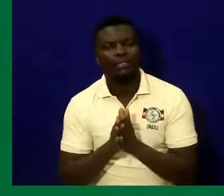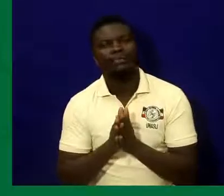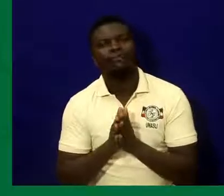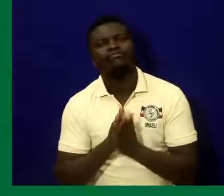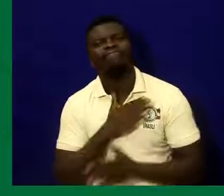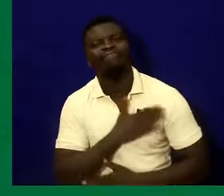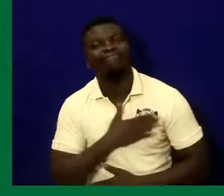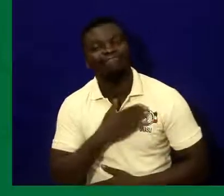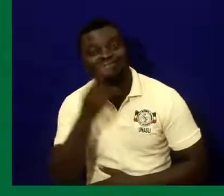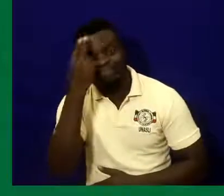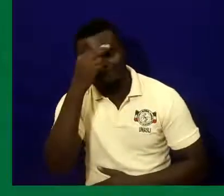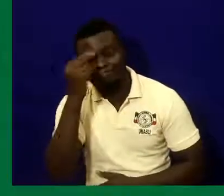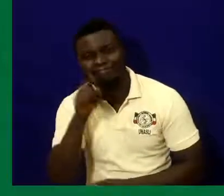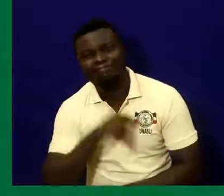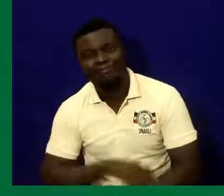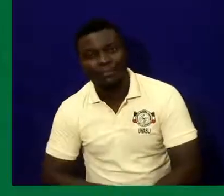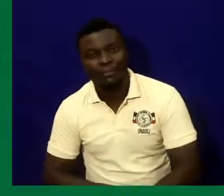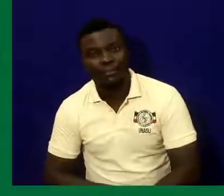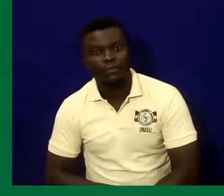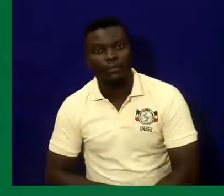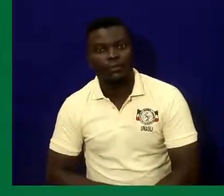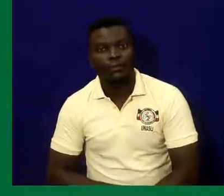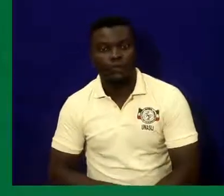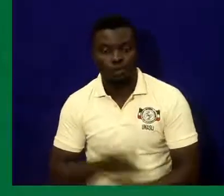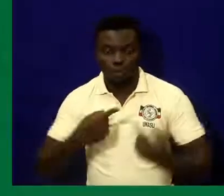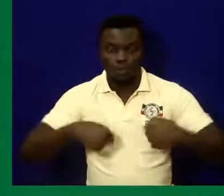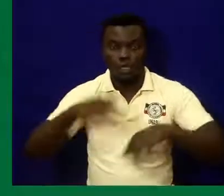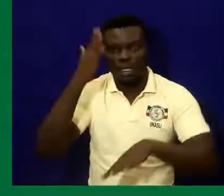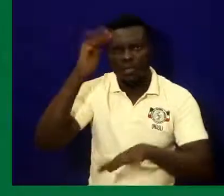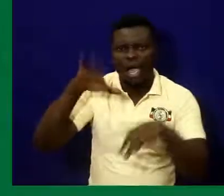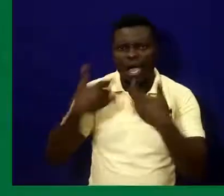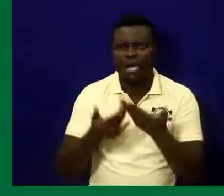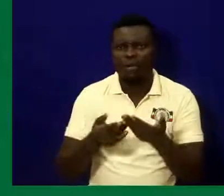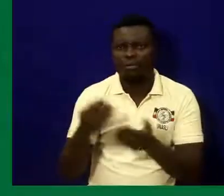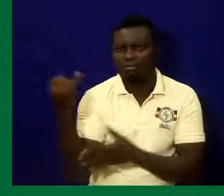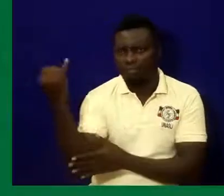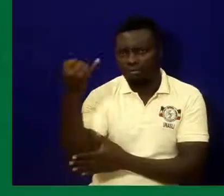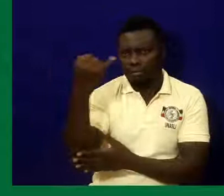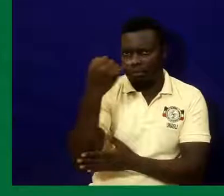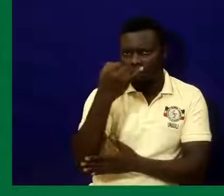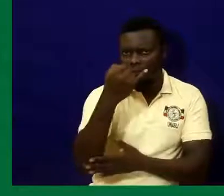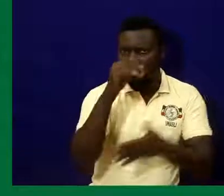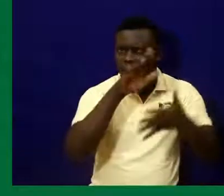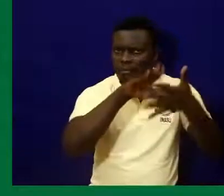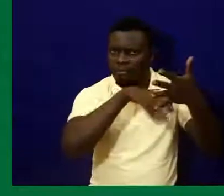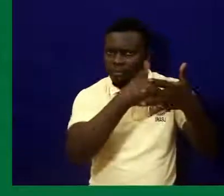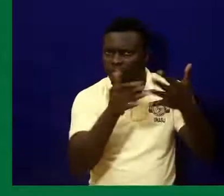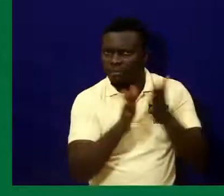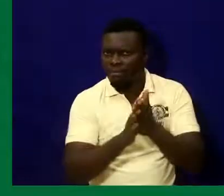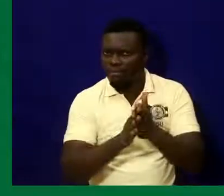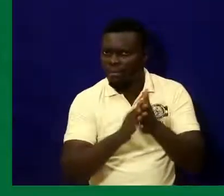Dear learner, do we know how to draw a table?